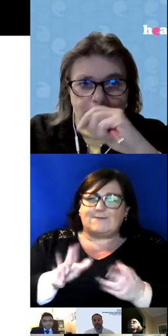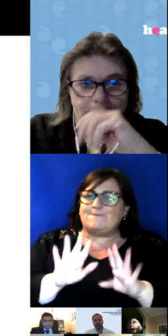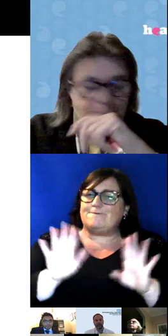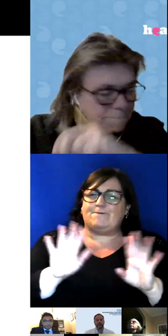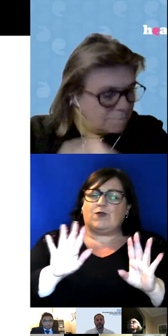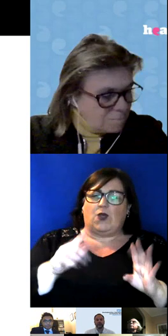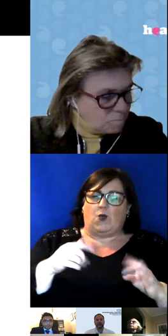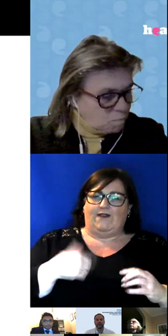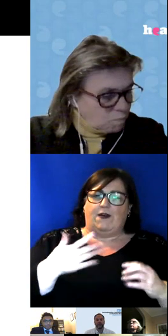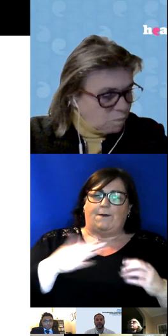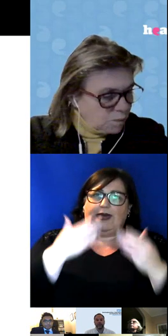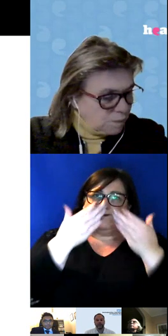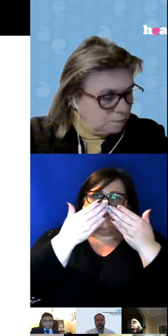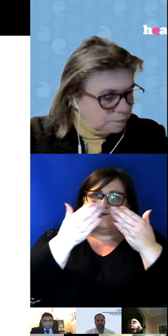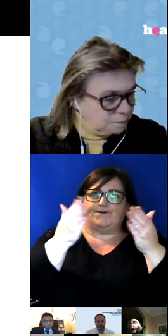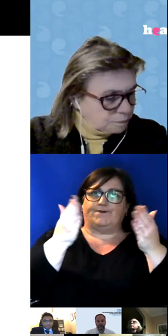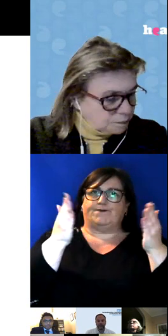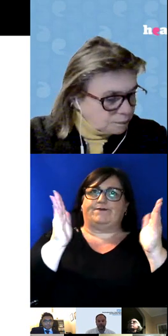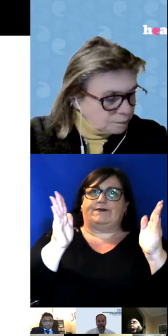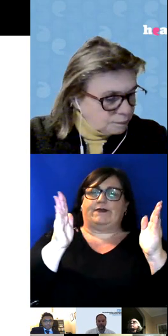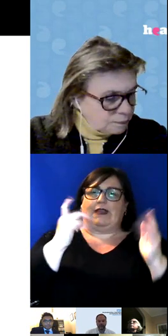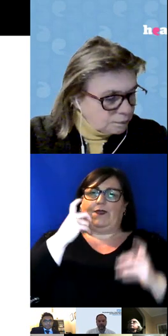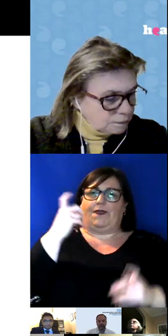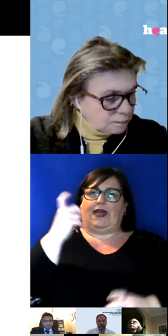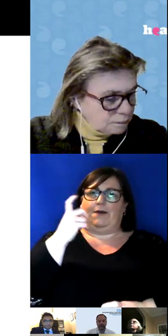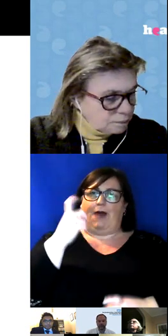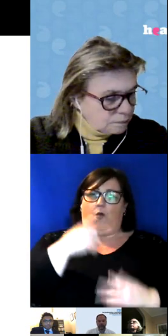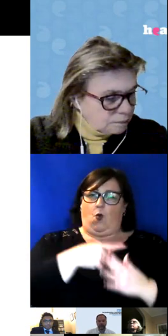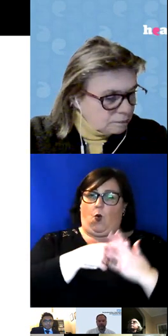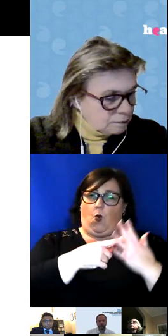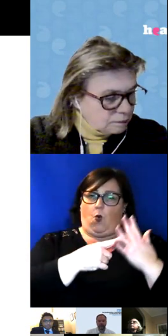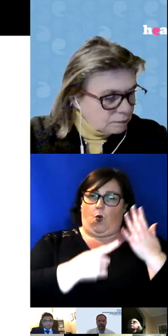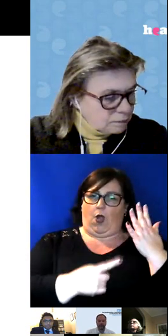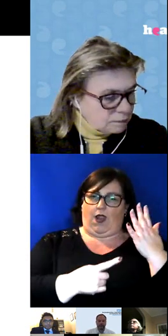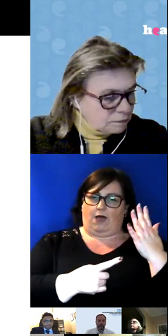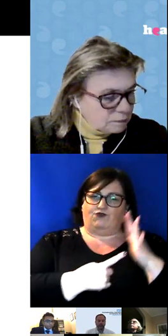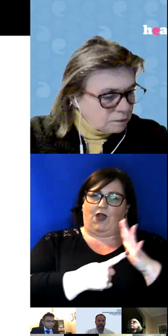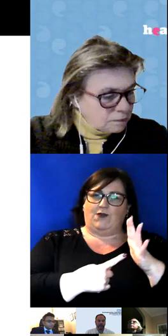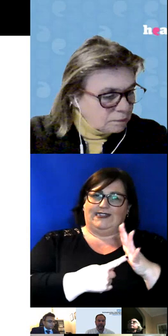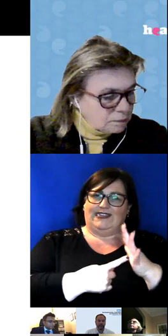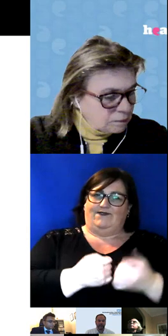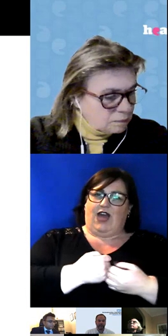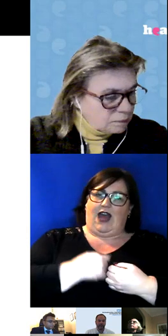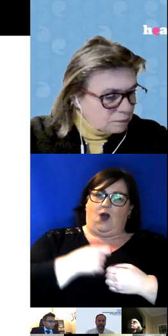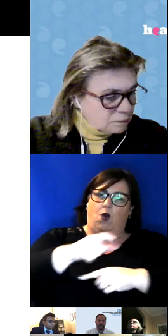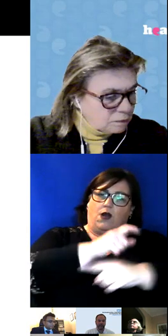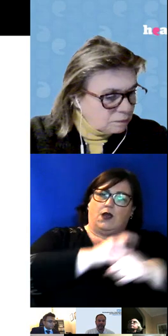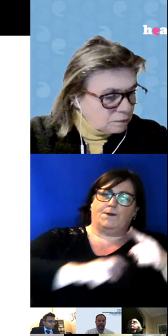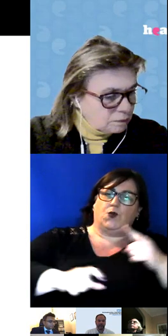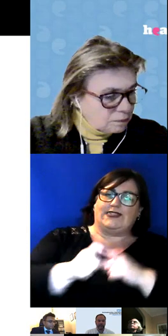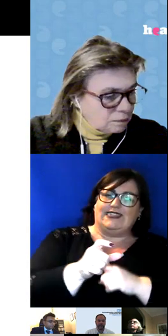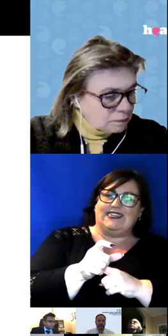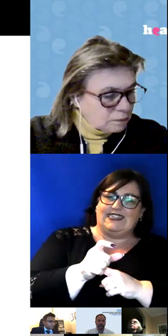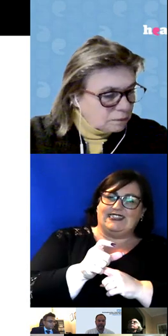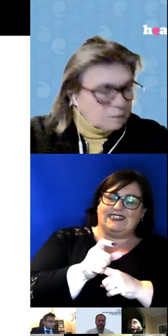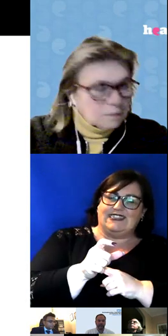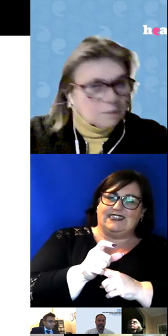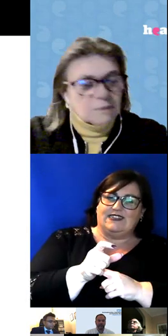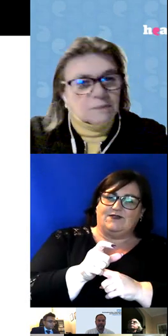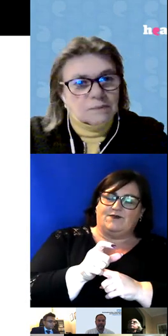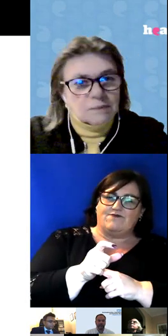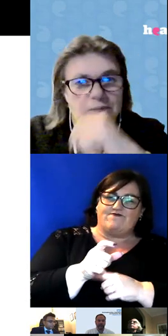are relevant for our populations and for our communities. And that's been the focus of the way that we've tried to describe it, rather than try